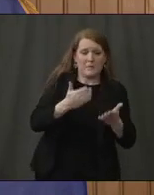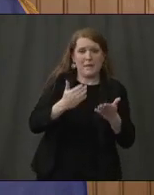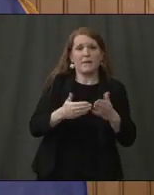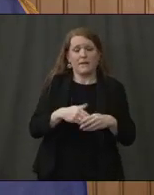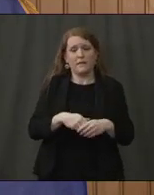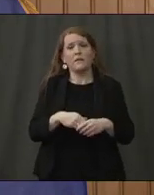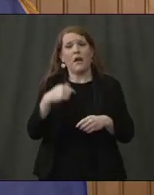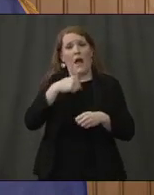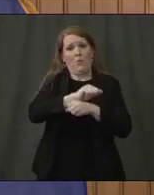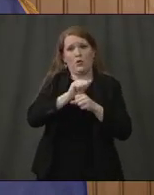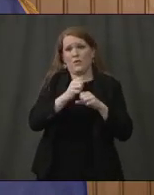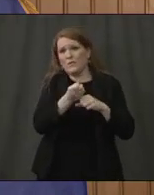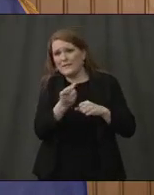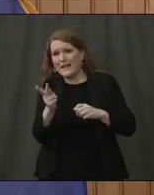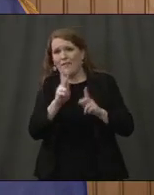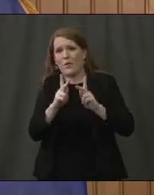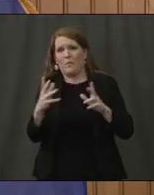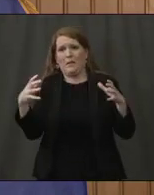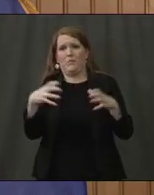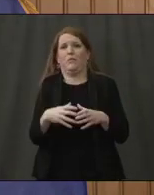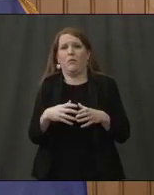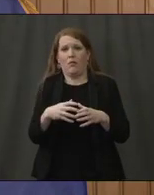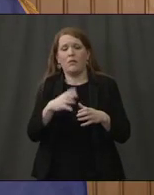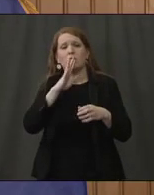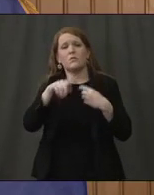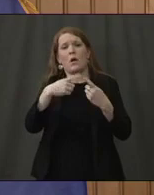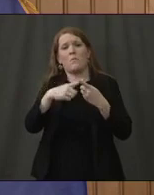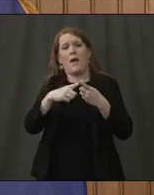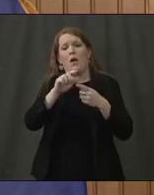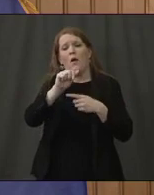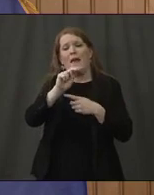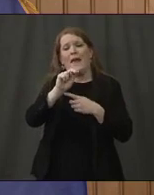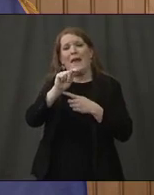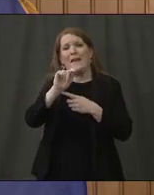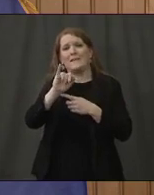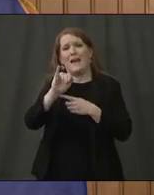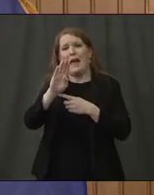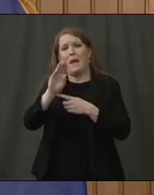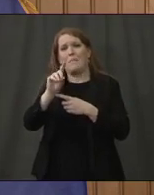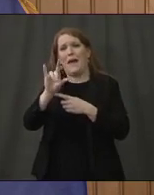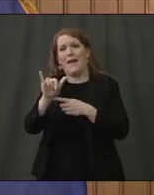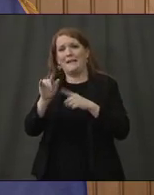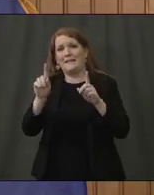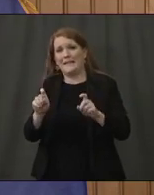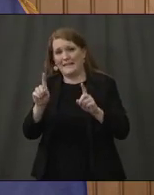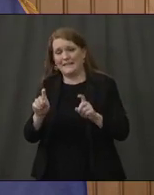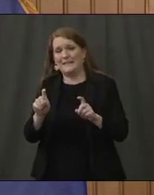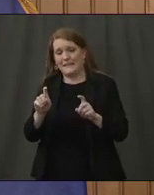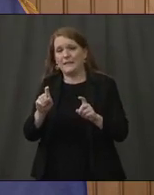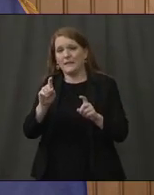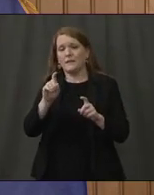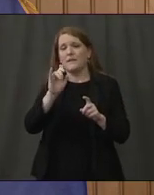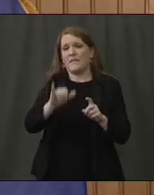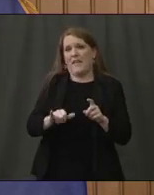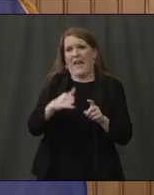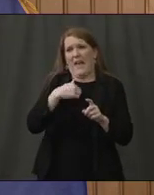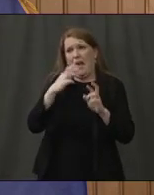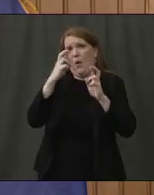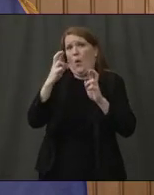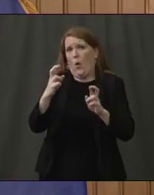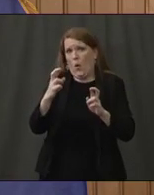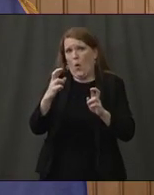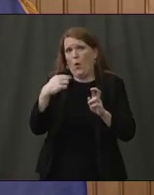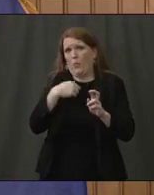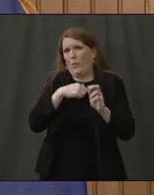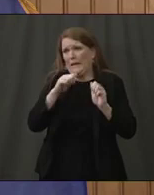Drazowitz, in terms of antibody testing. And antibody testing, I'd like to think we'll be able to roll out in the none too distant future. What